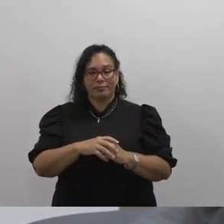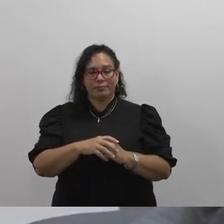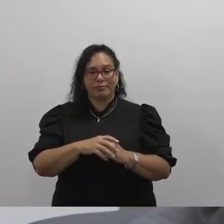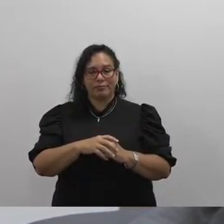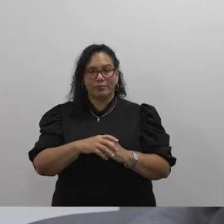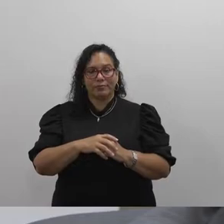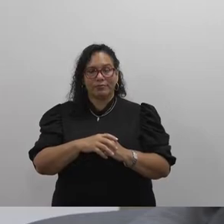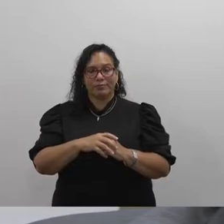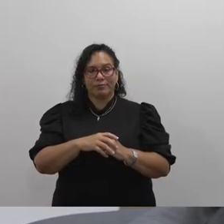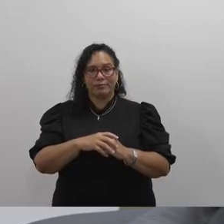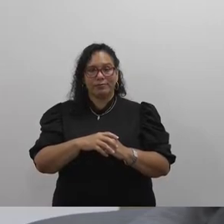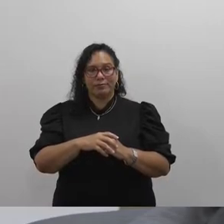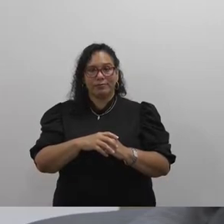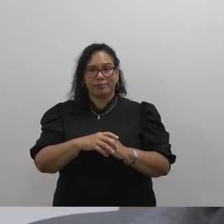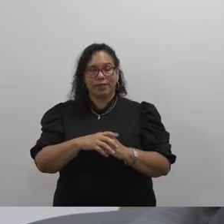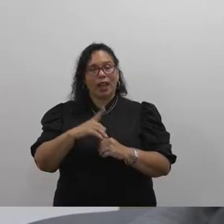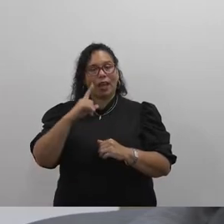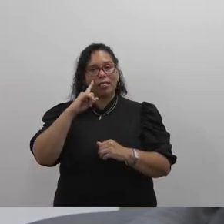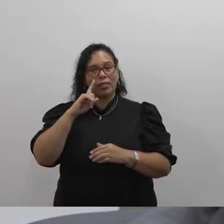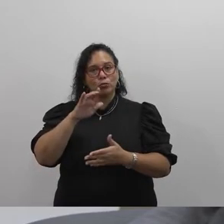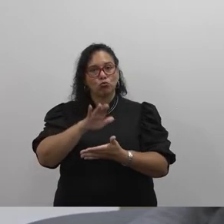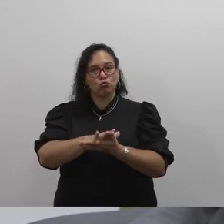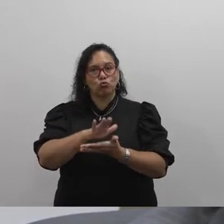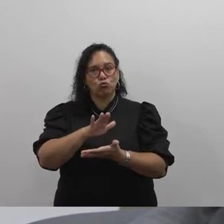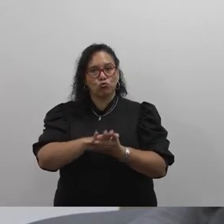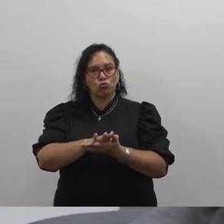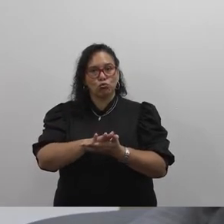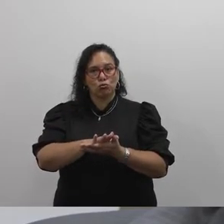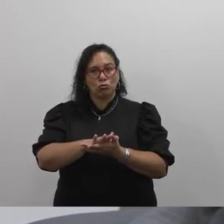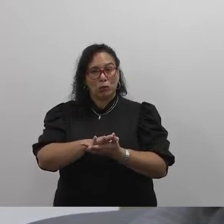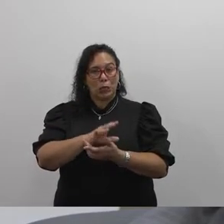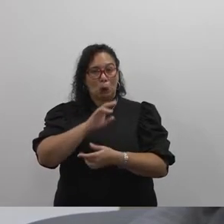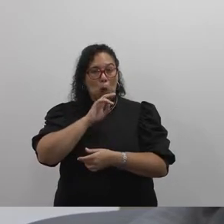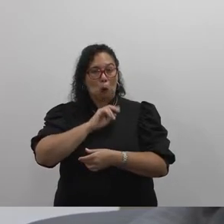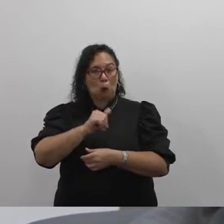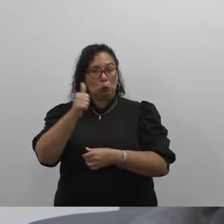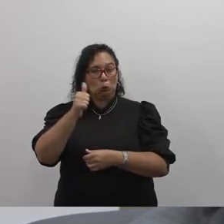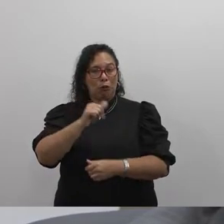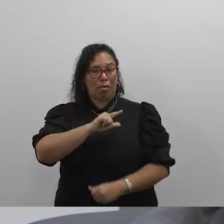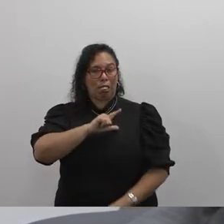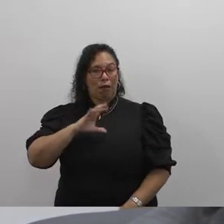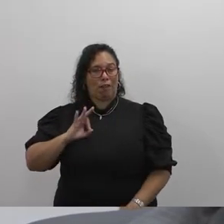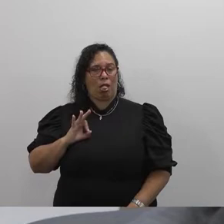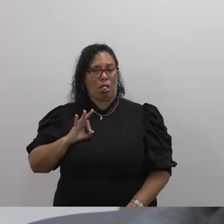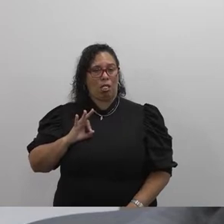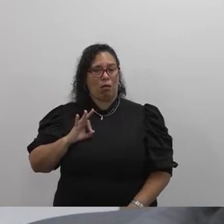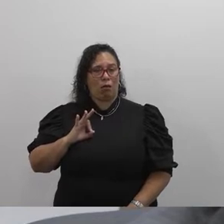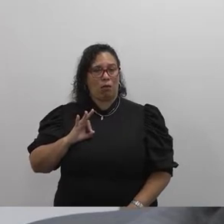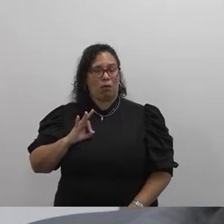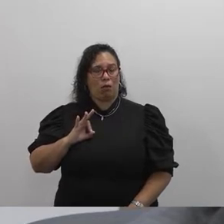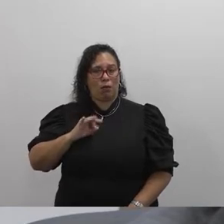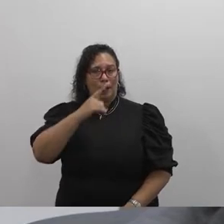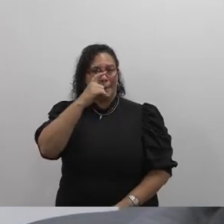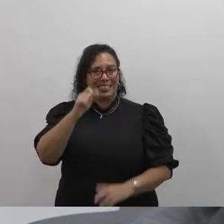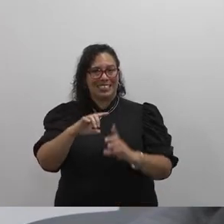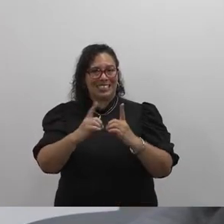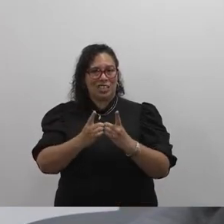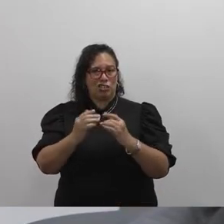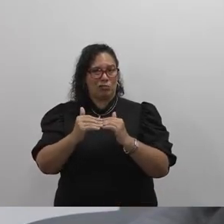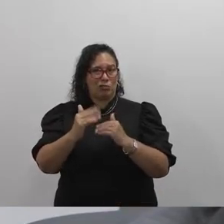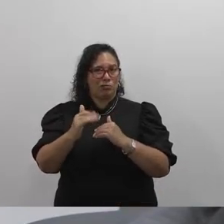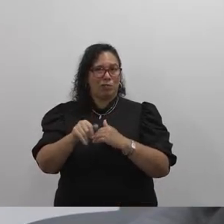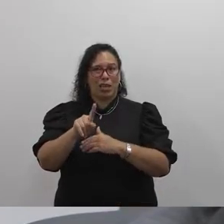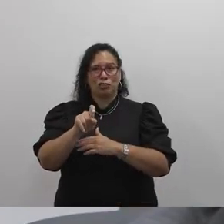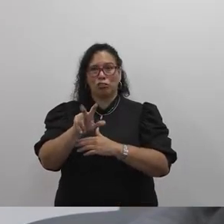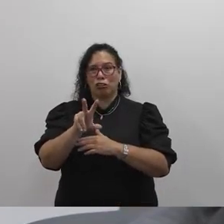I think we have school campuses older than Longfellow because the district itself is over 130